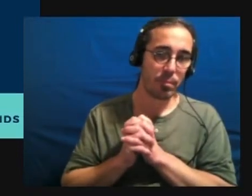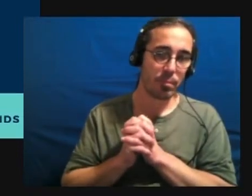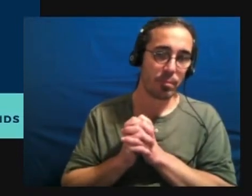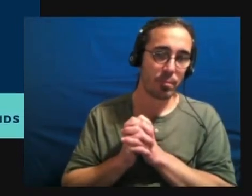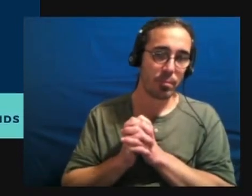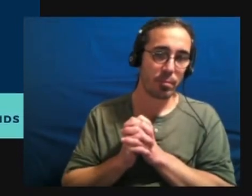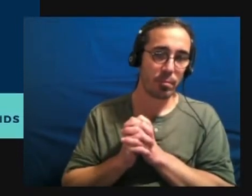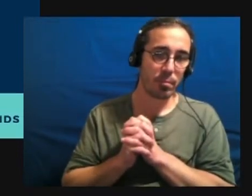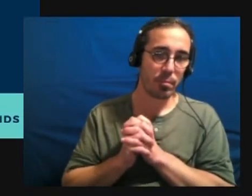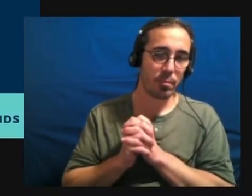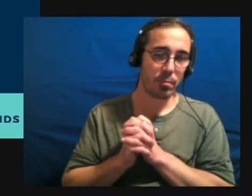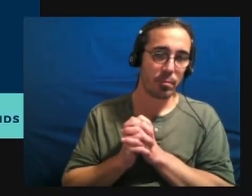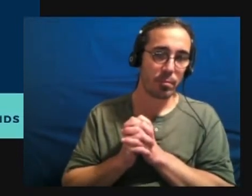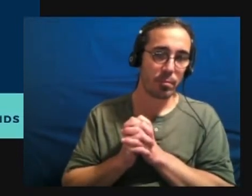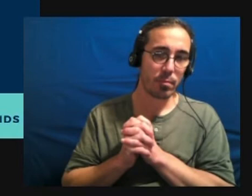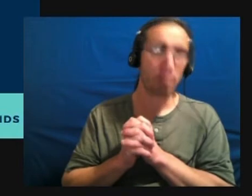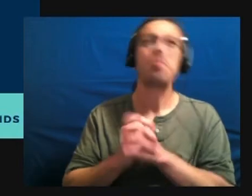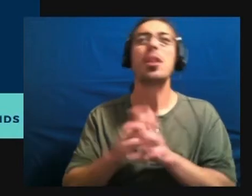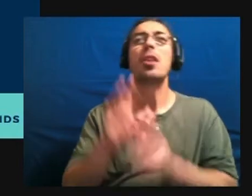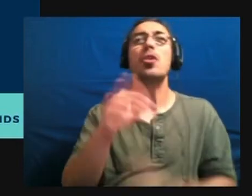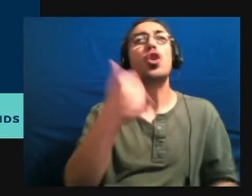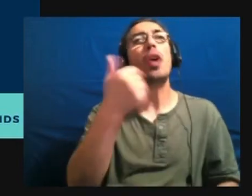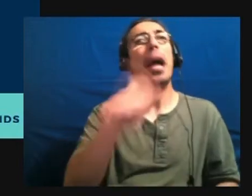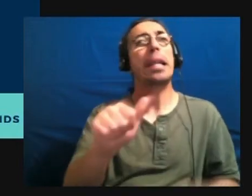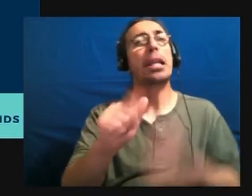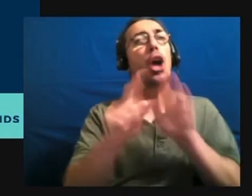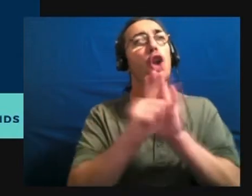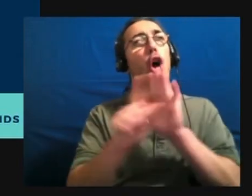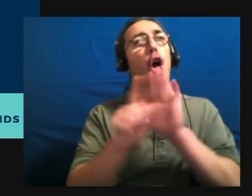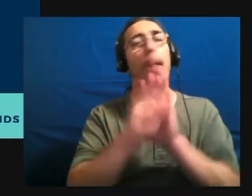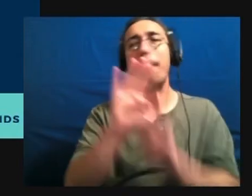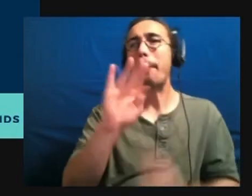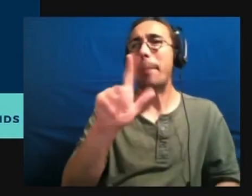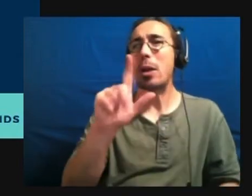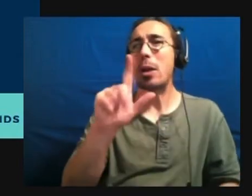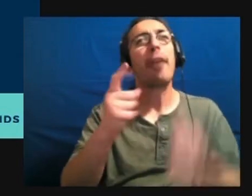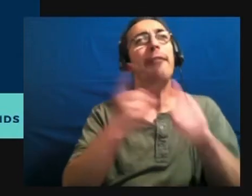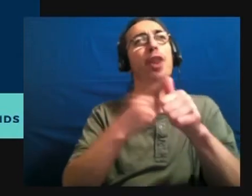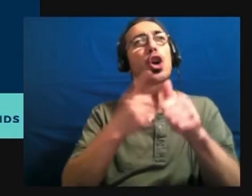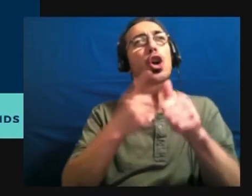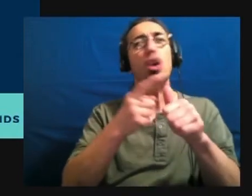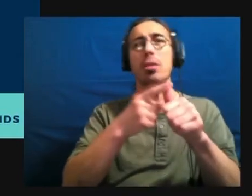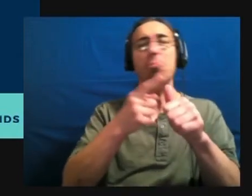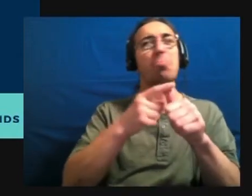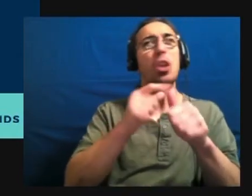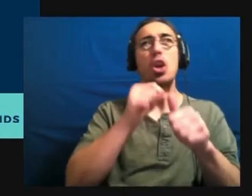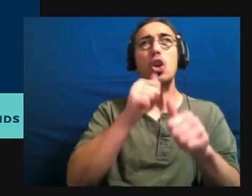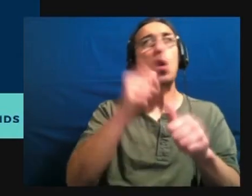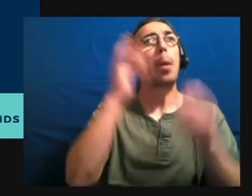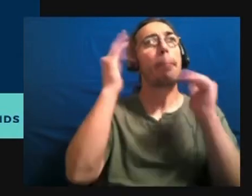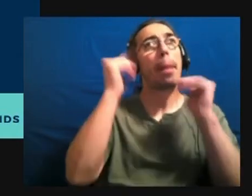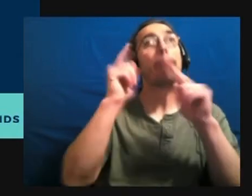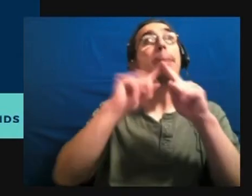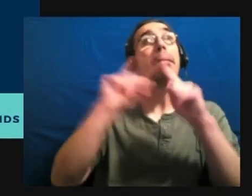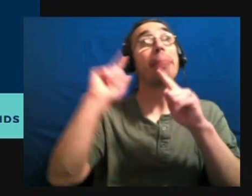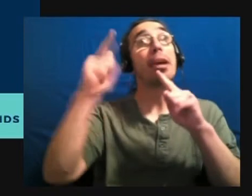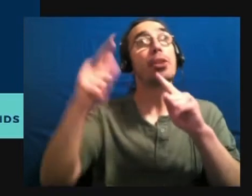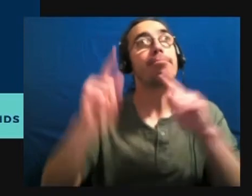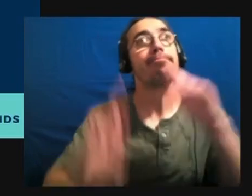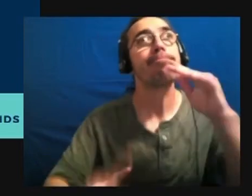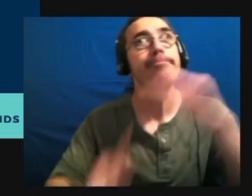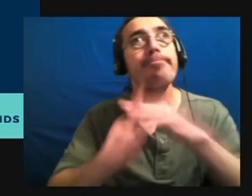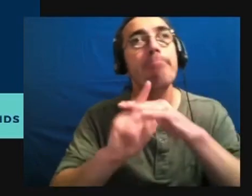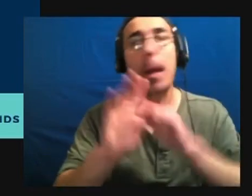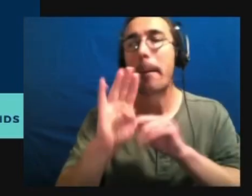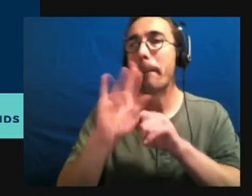may not be so easily identified at first glance? So I think by this question, what you mean is what are